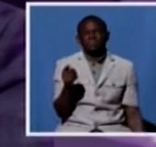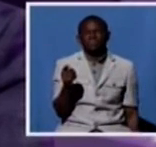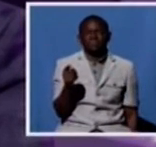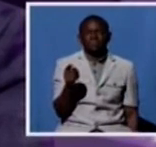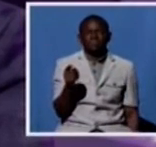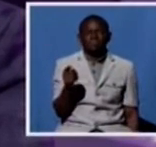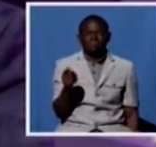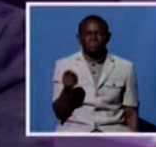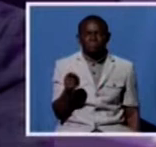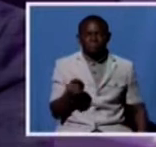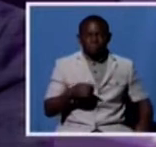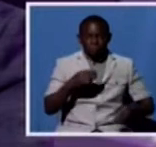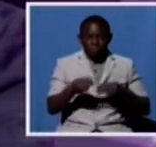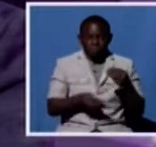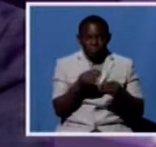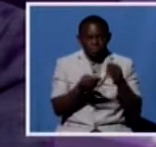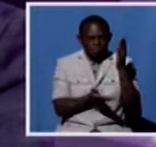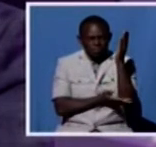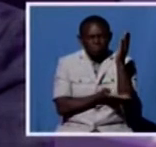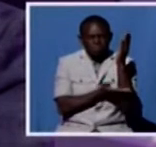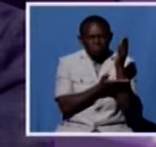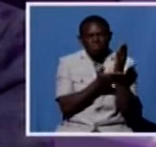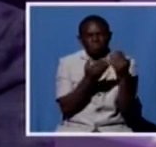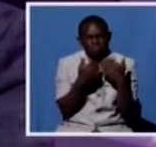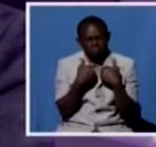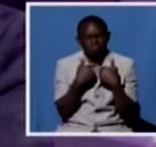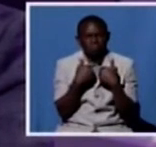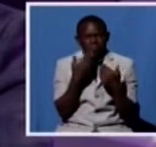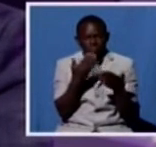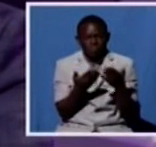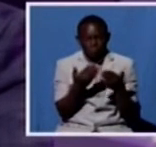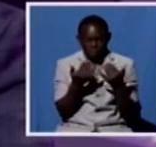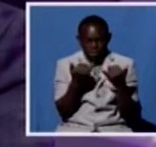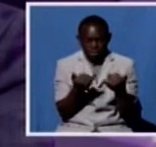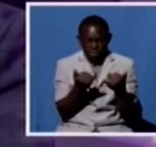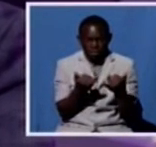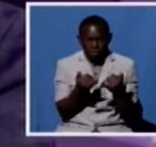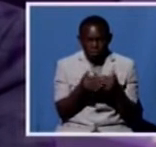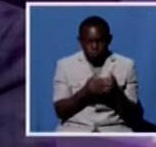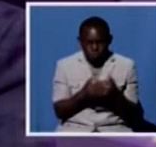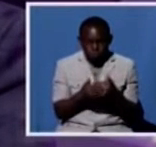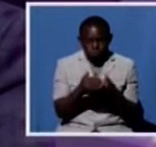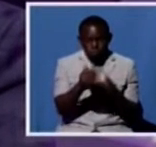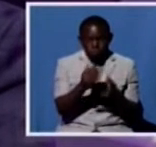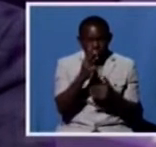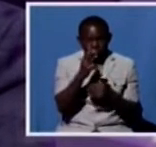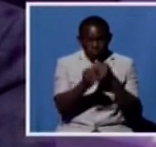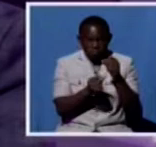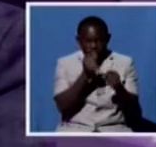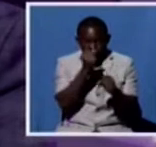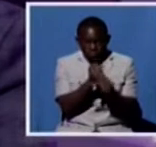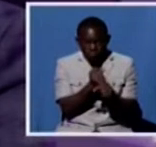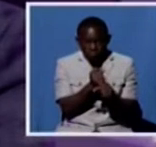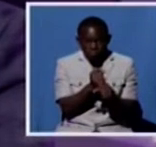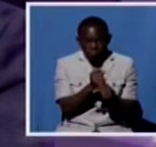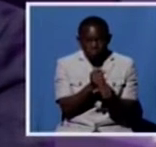progress. We are moving, and 5 years from now, if we moved at the pace that we are going, you will find that